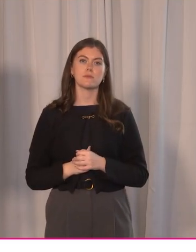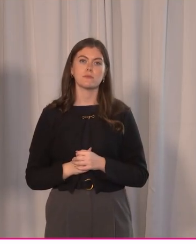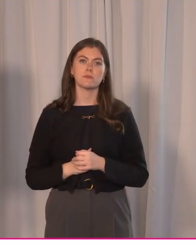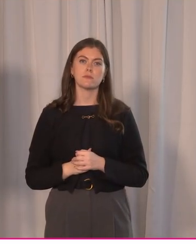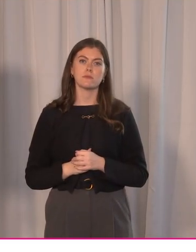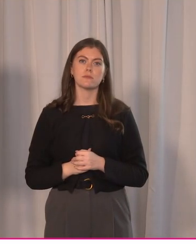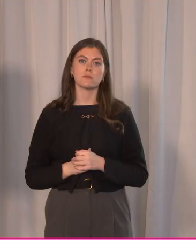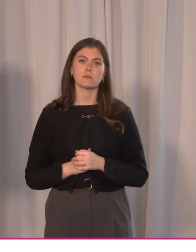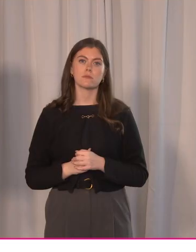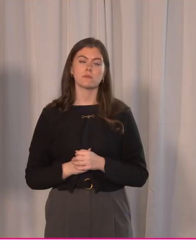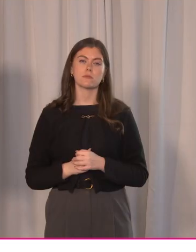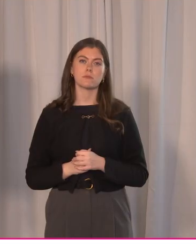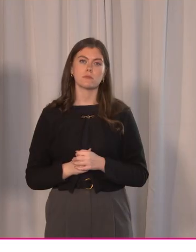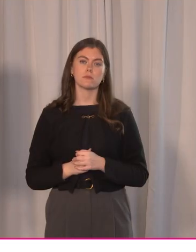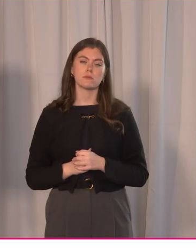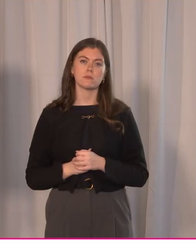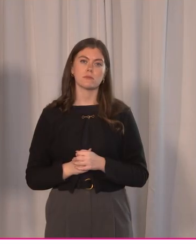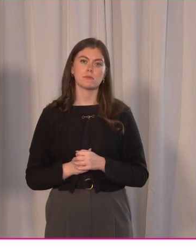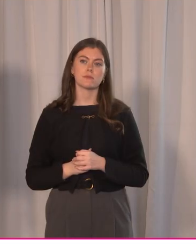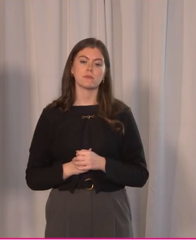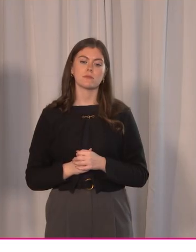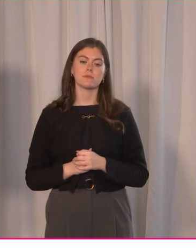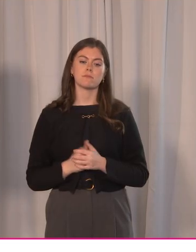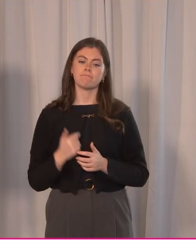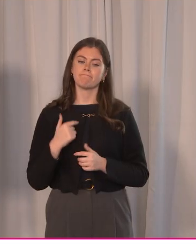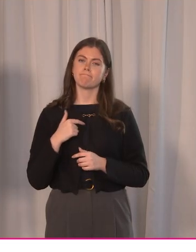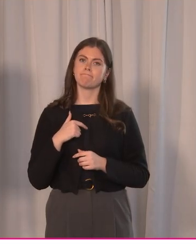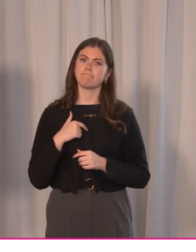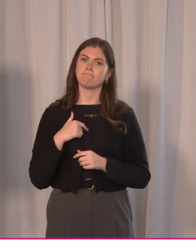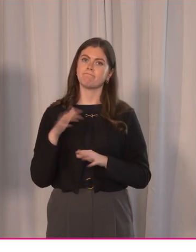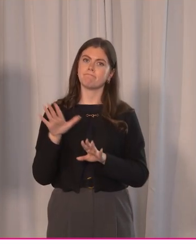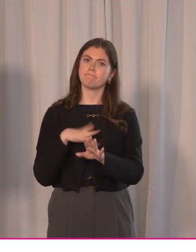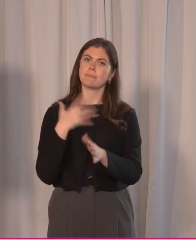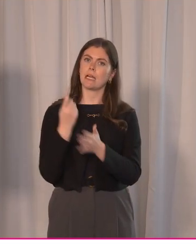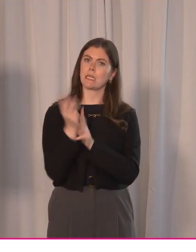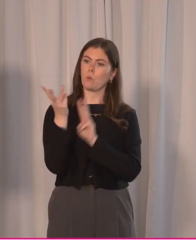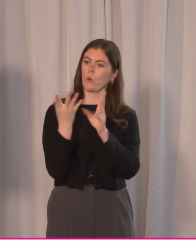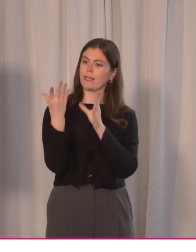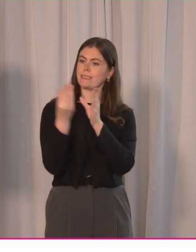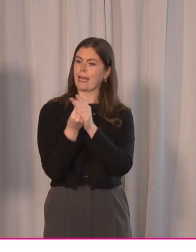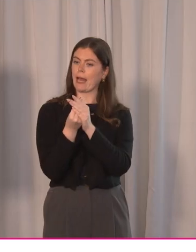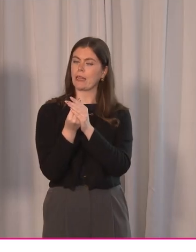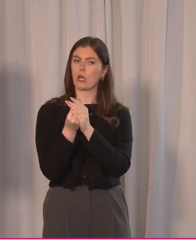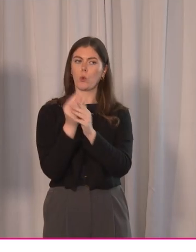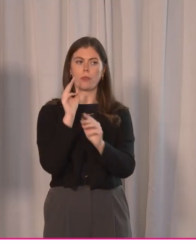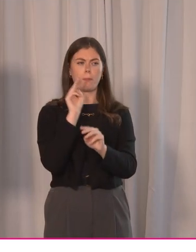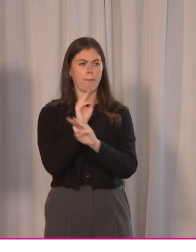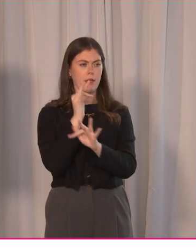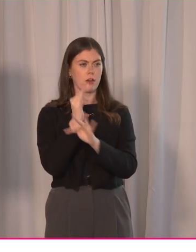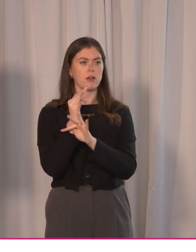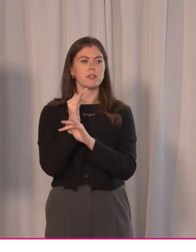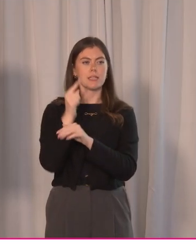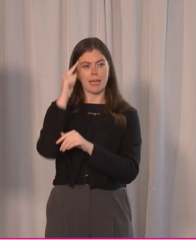I've worked an awful lot of time with those with intellectual impairments, and I think